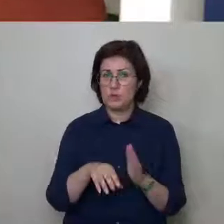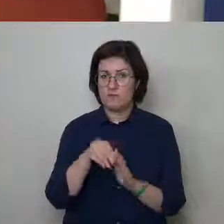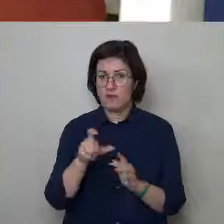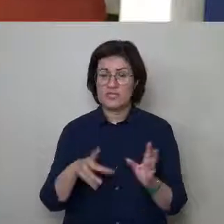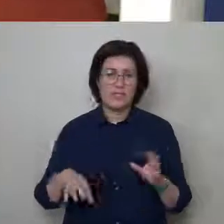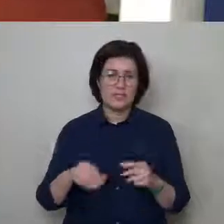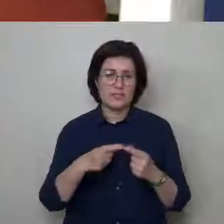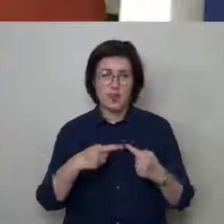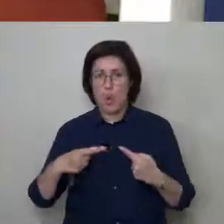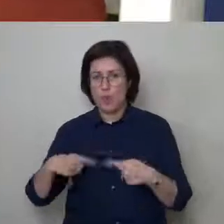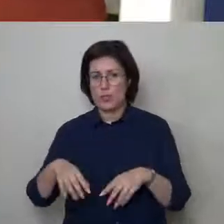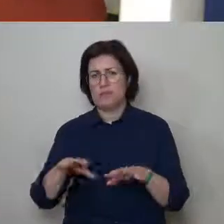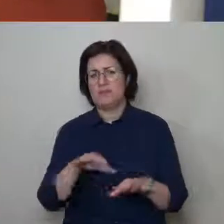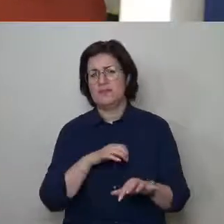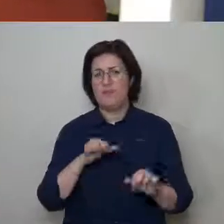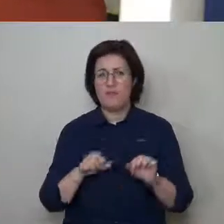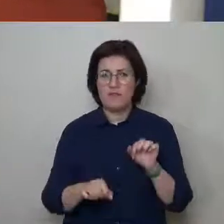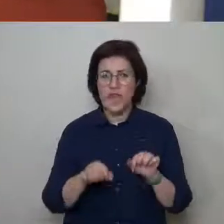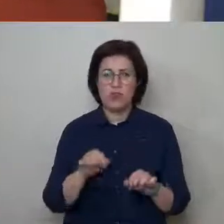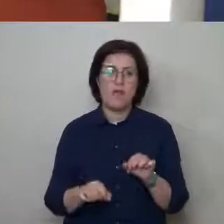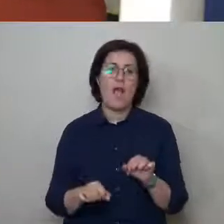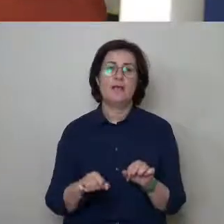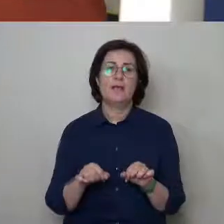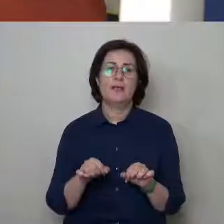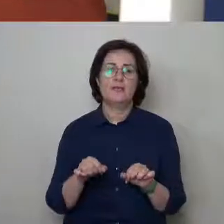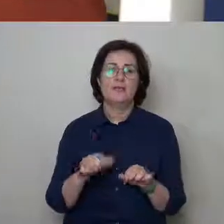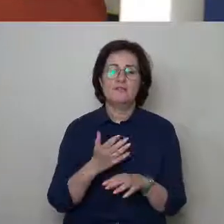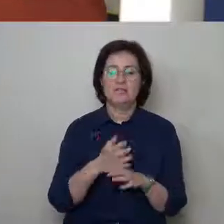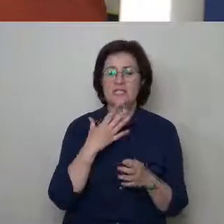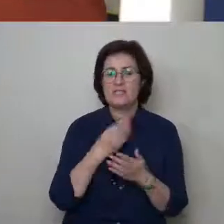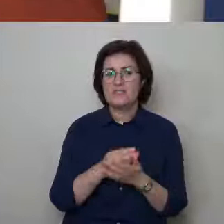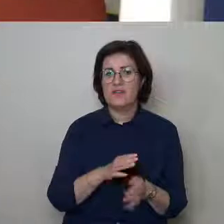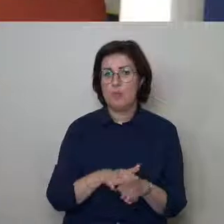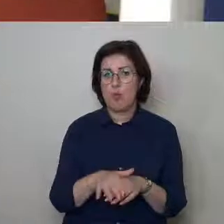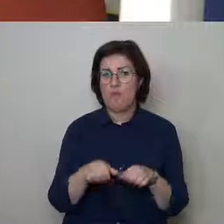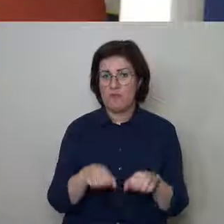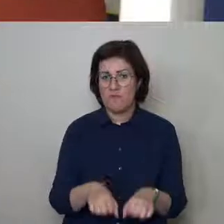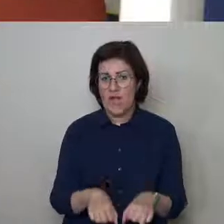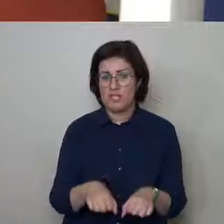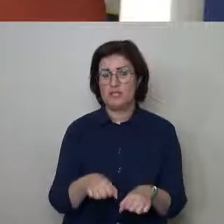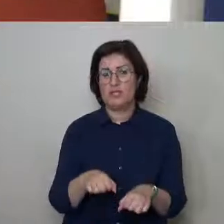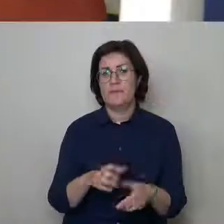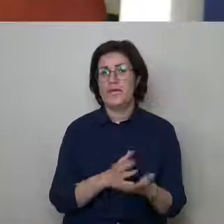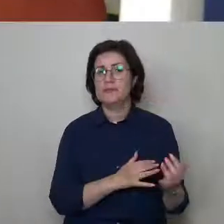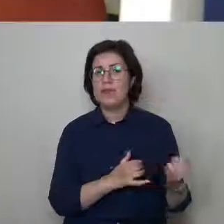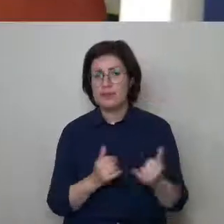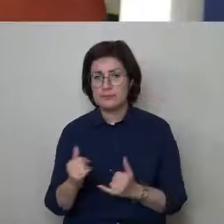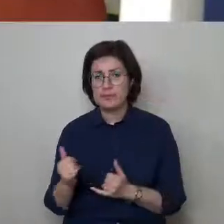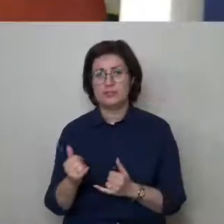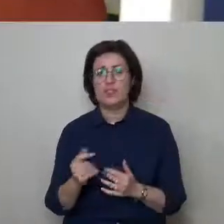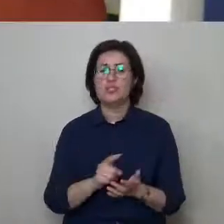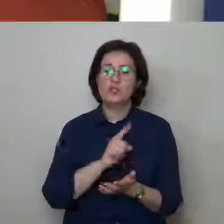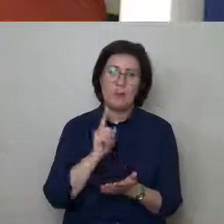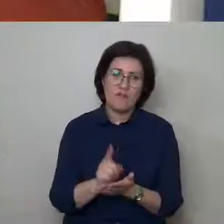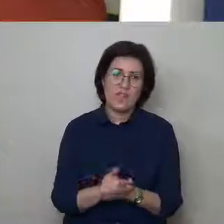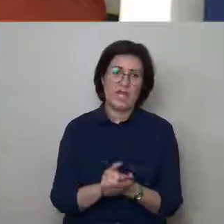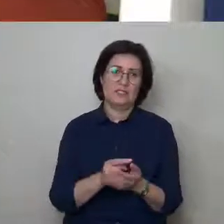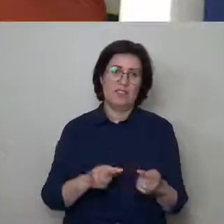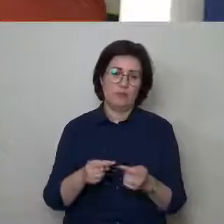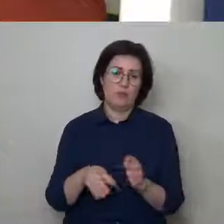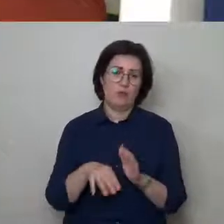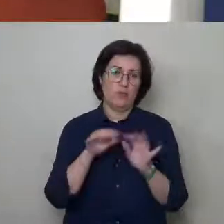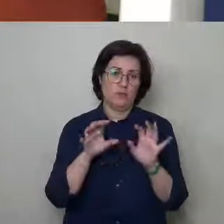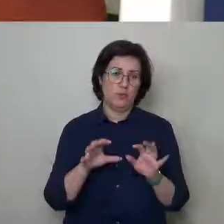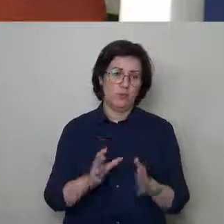the agency responsible for maintaining voter registers, all of them within their competences